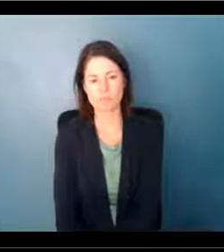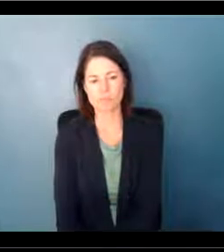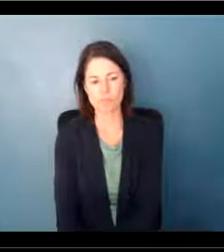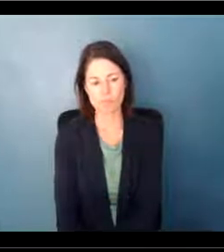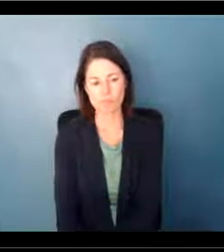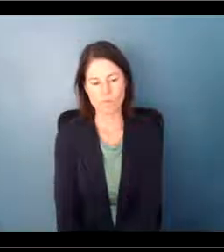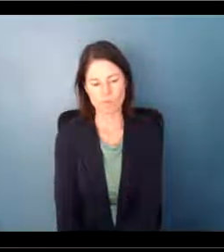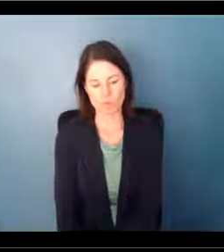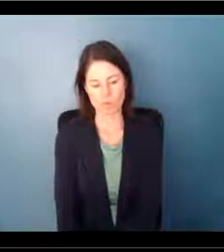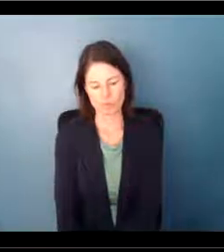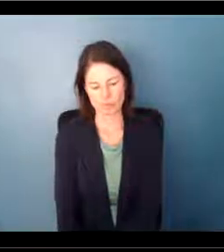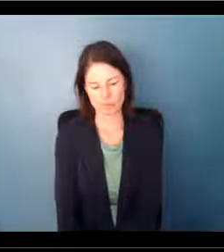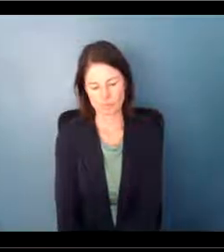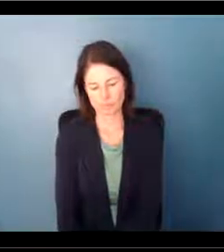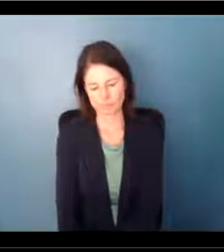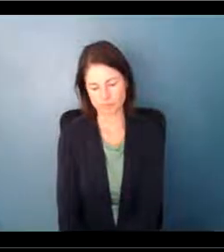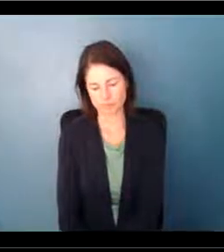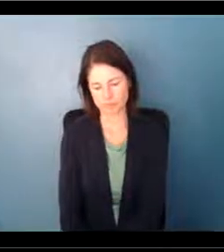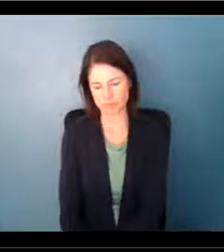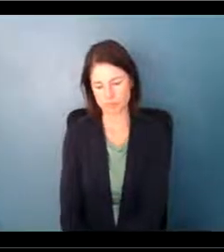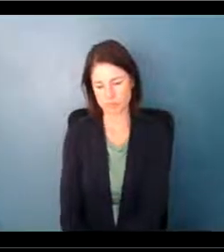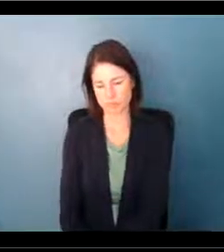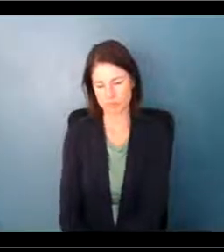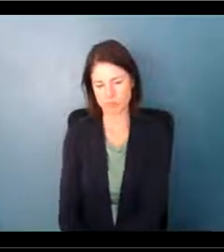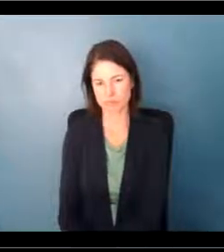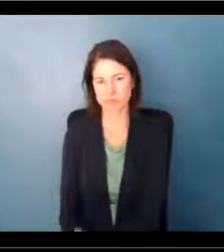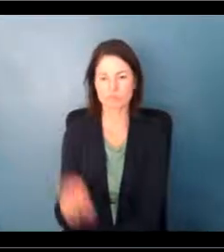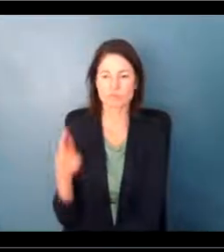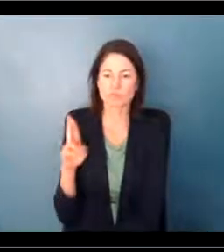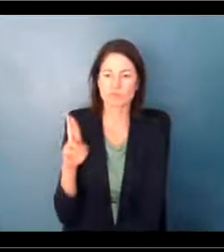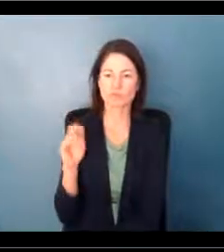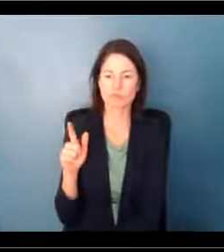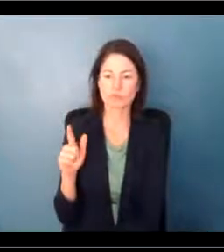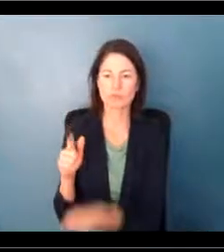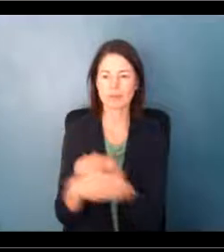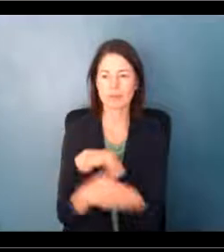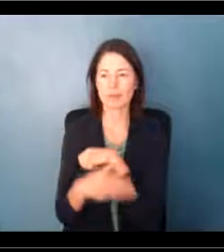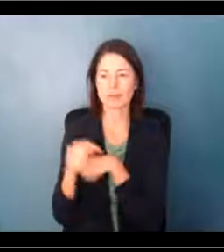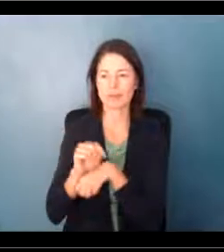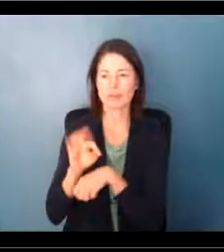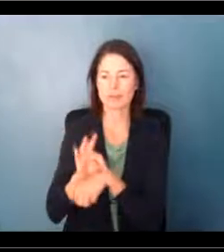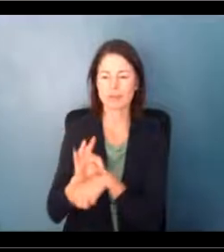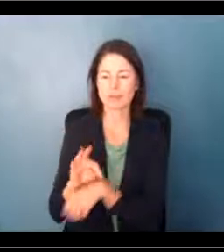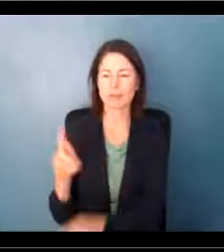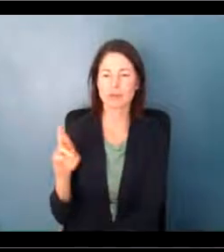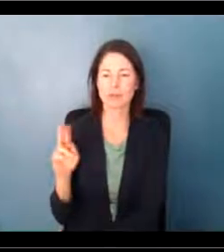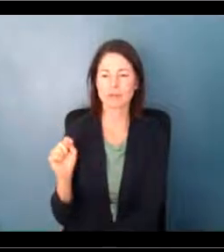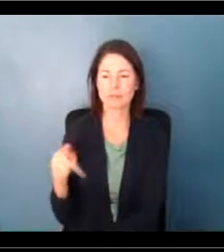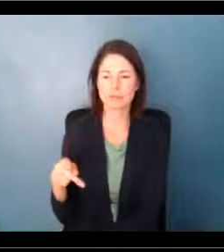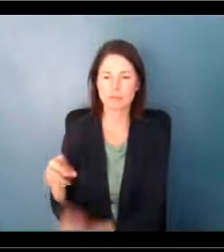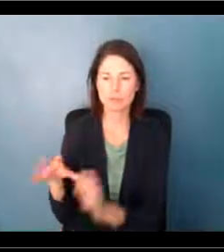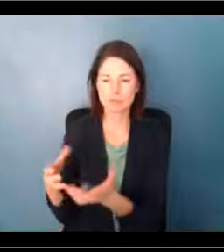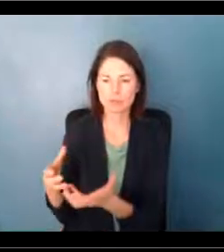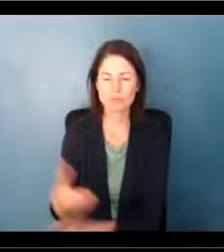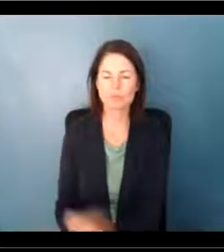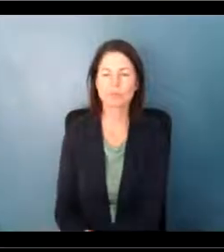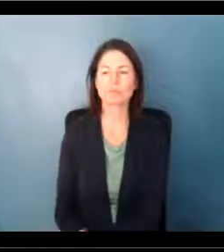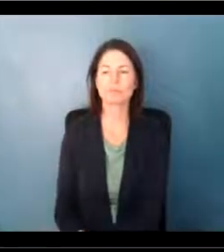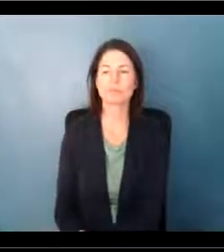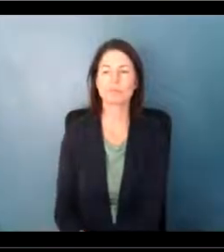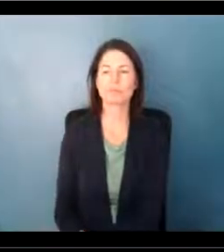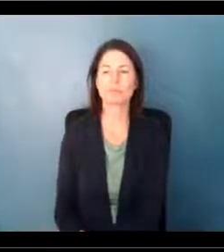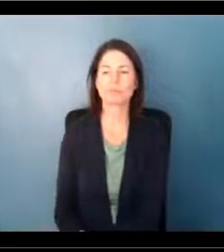avenues in terms of Rural County Task Force, again, the RTPA group. I know we've been on the agenda